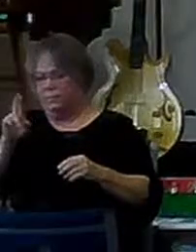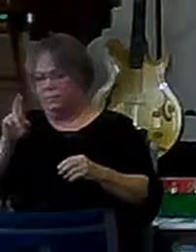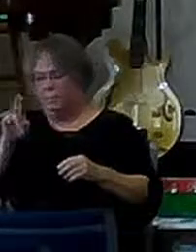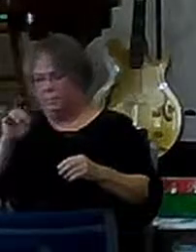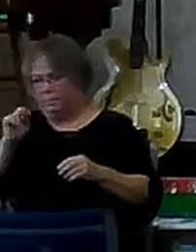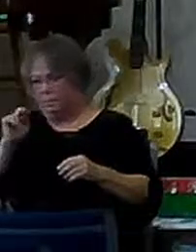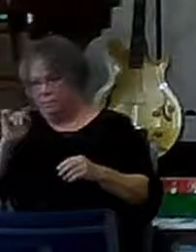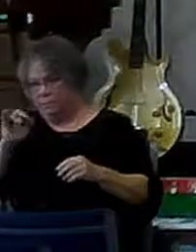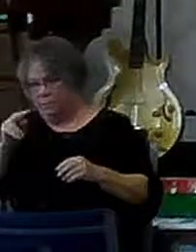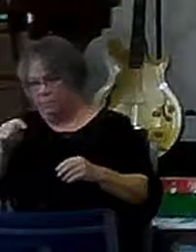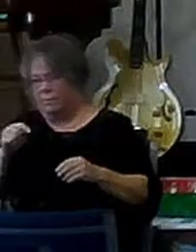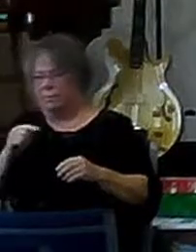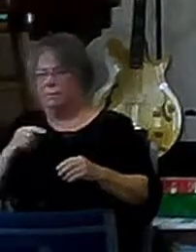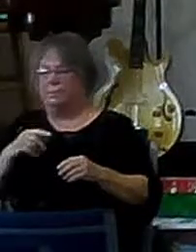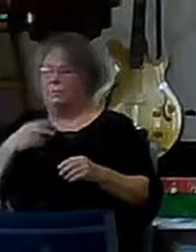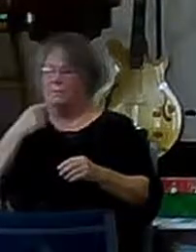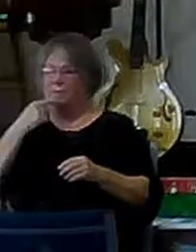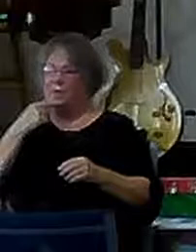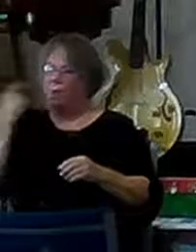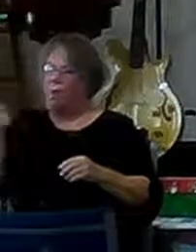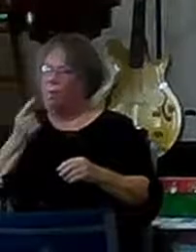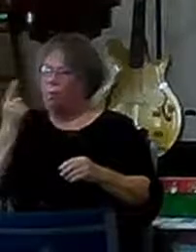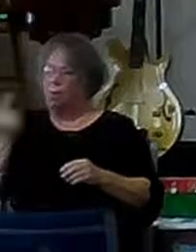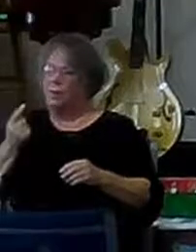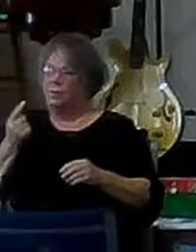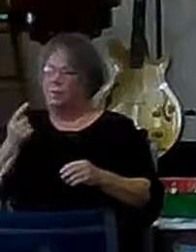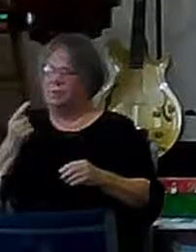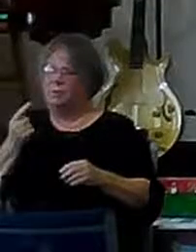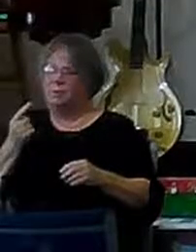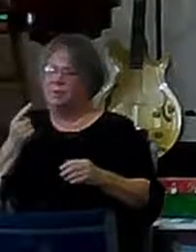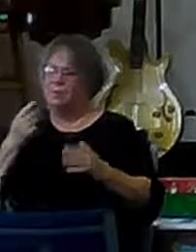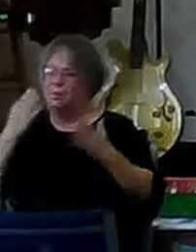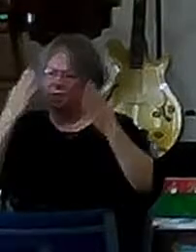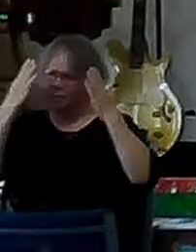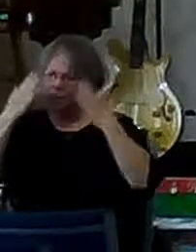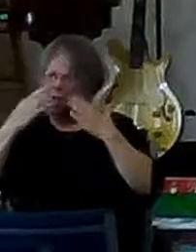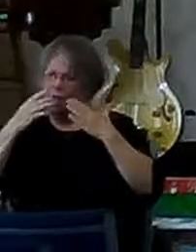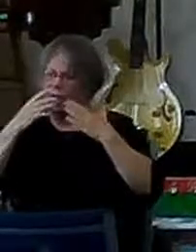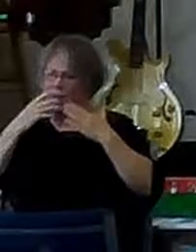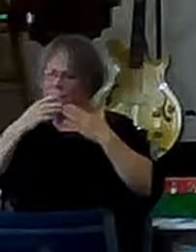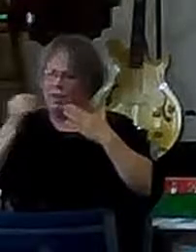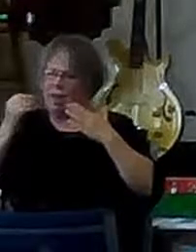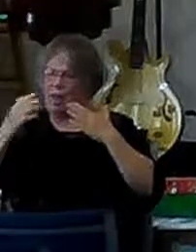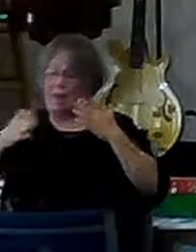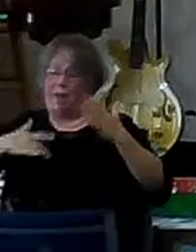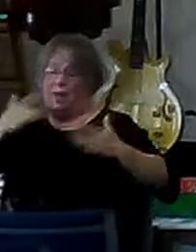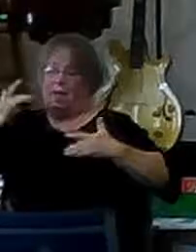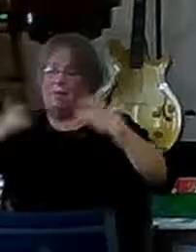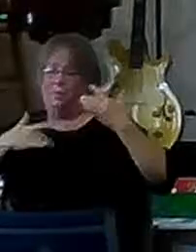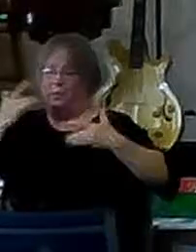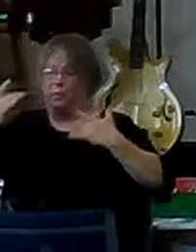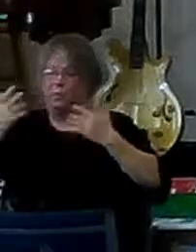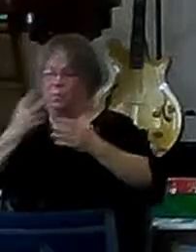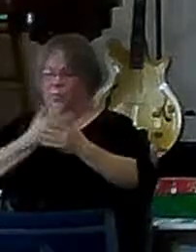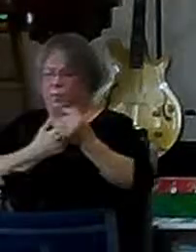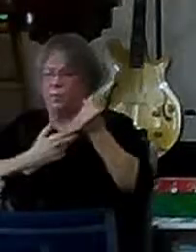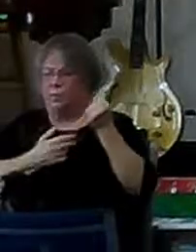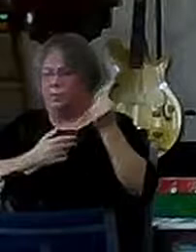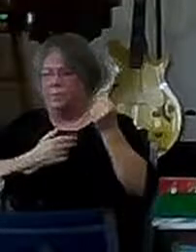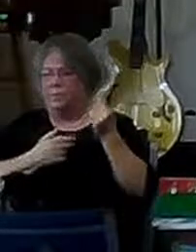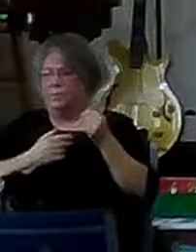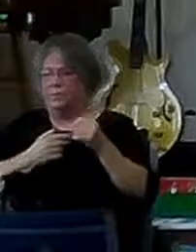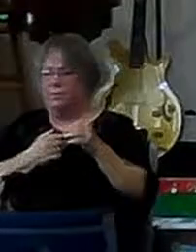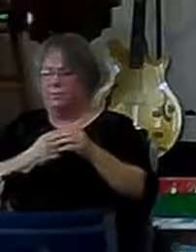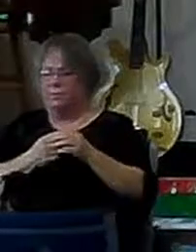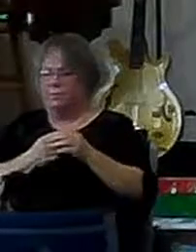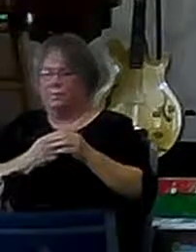always sorrowful and rejoicing. Or did I reverse it? Is it always